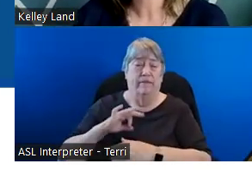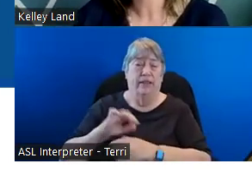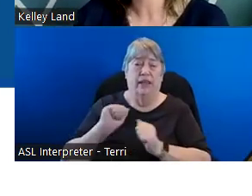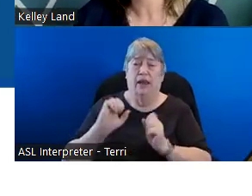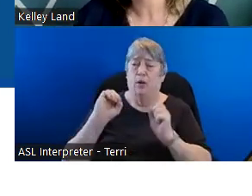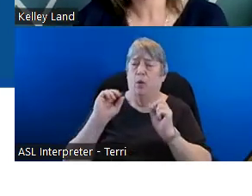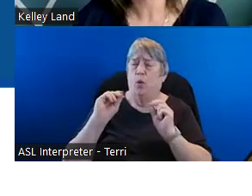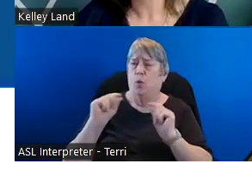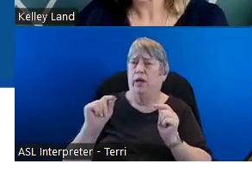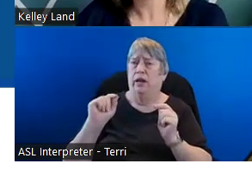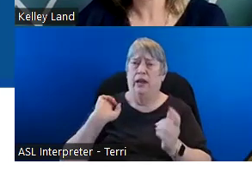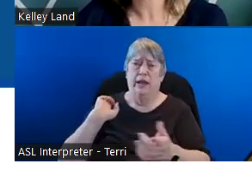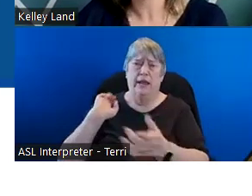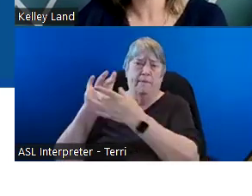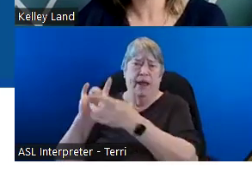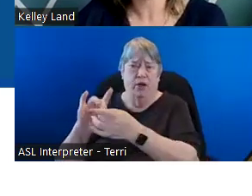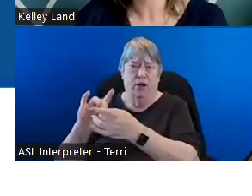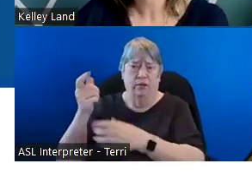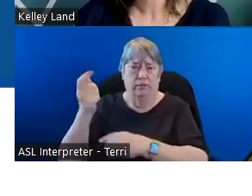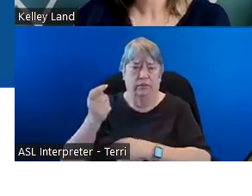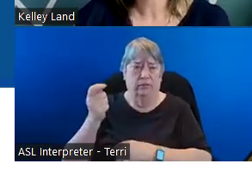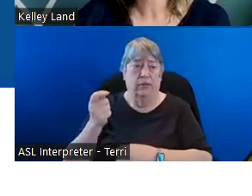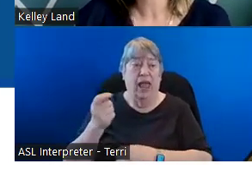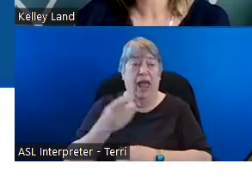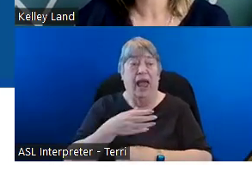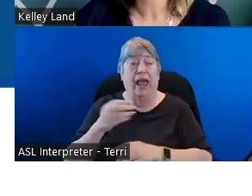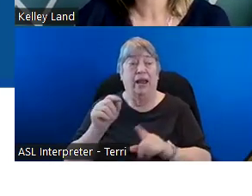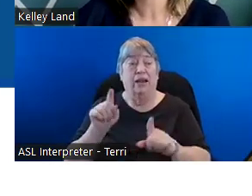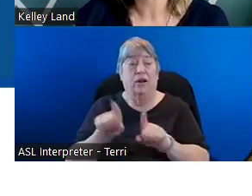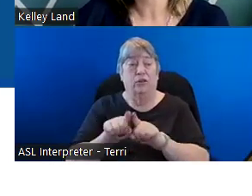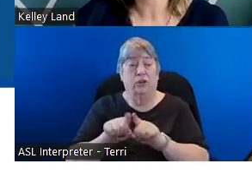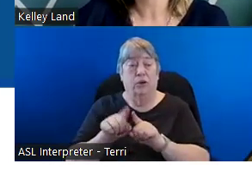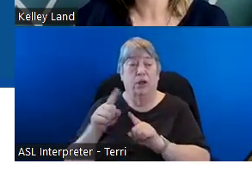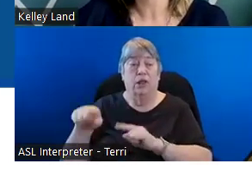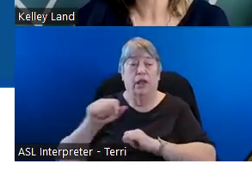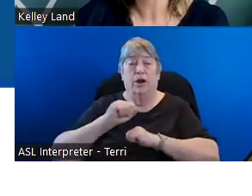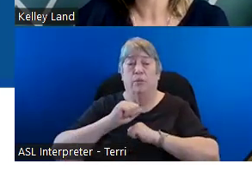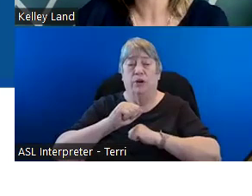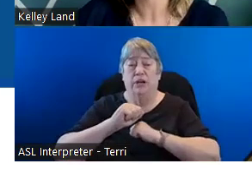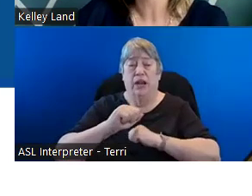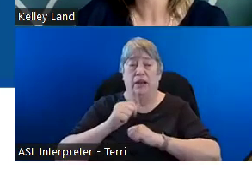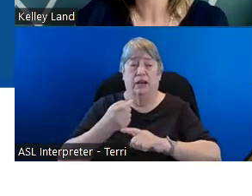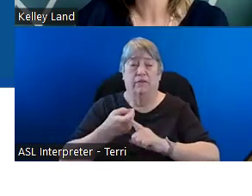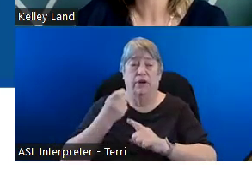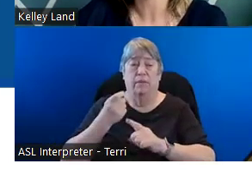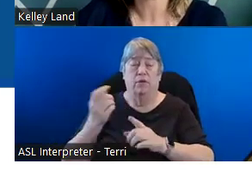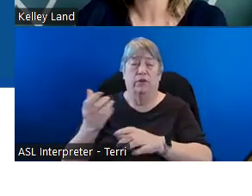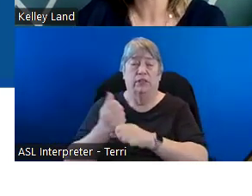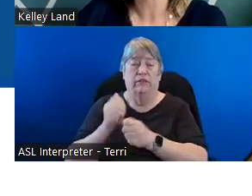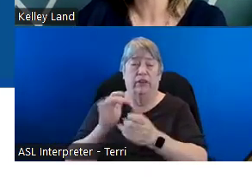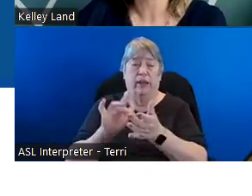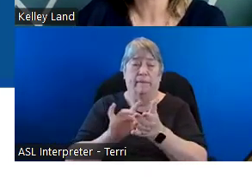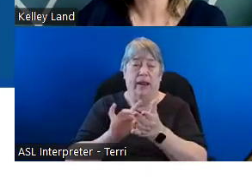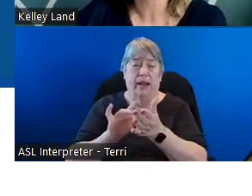well as, this is probably the highlight of the program, a beneficiary is also protected from receiving a medical